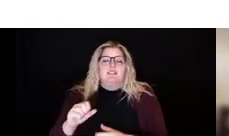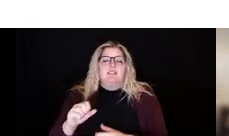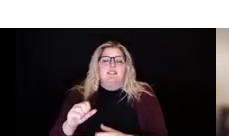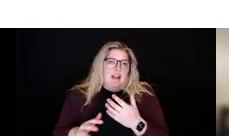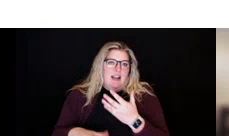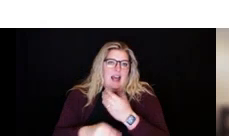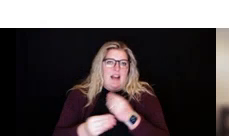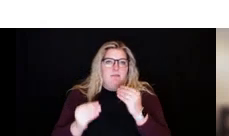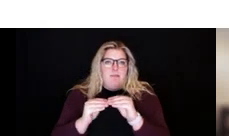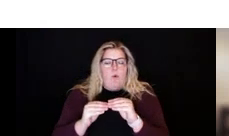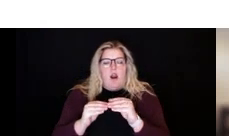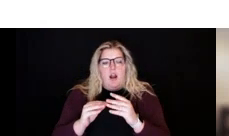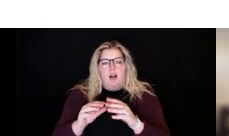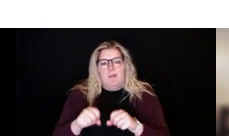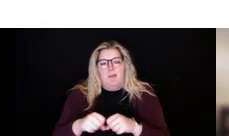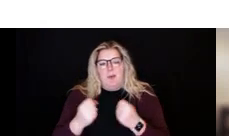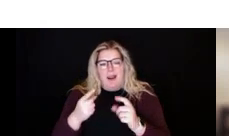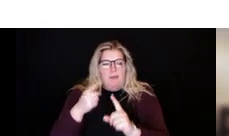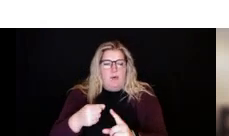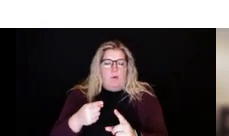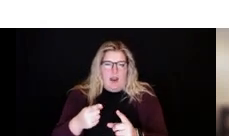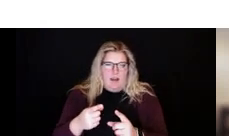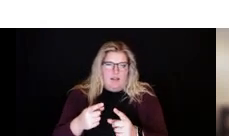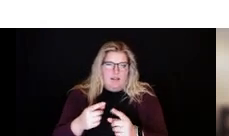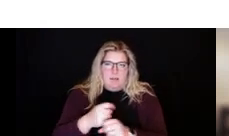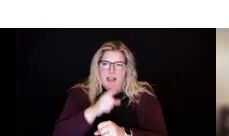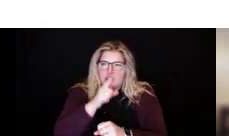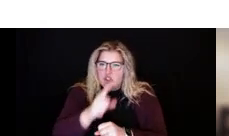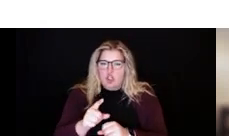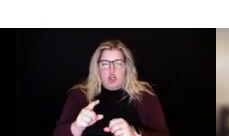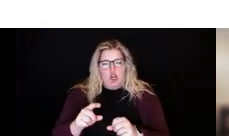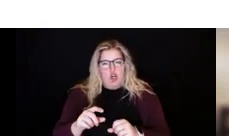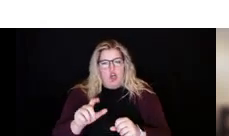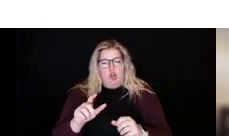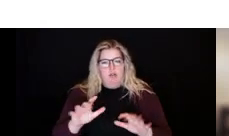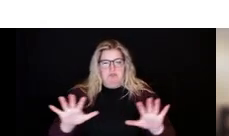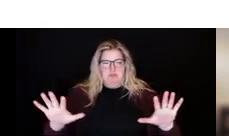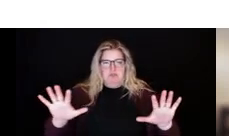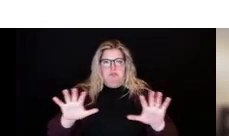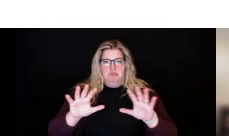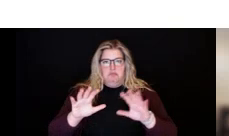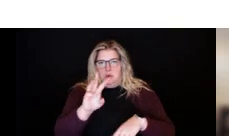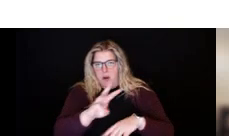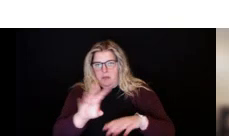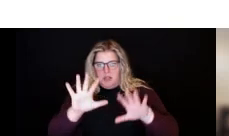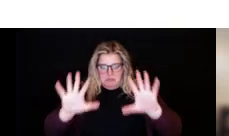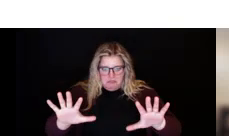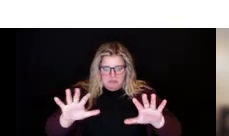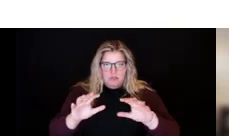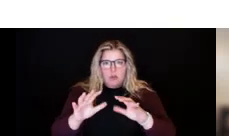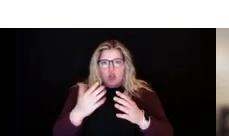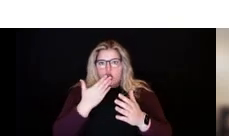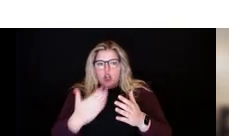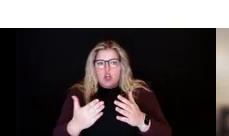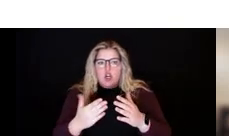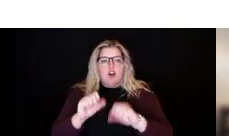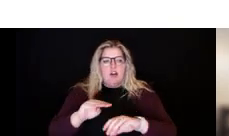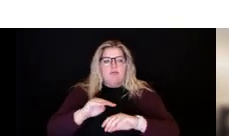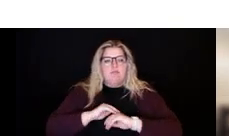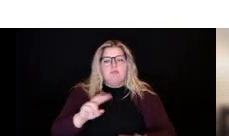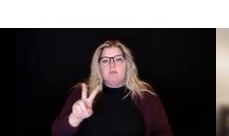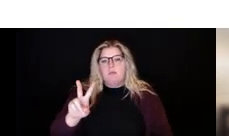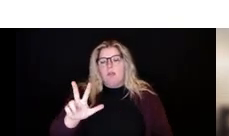breakpoints to achieve a fully responsive layout that could support all of those viewport sizes down to that 320